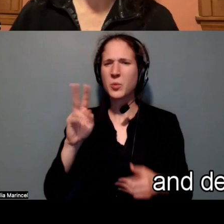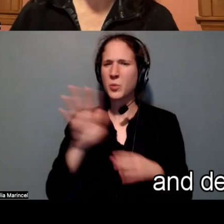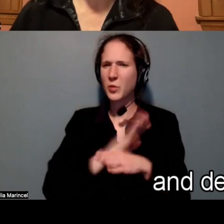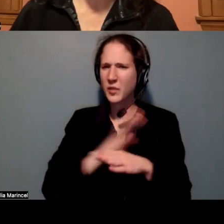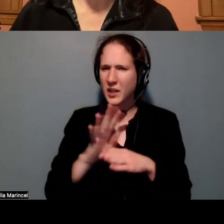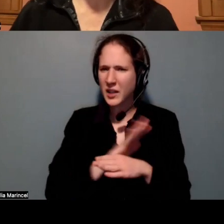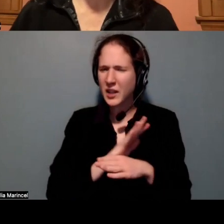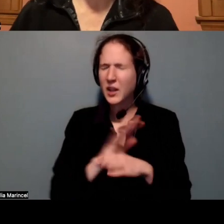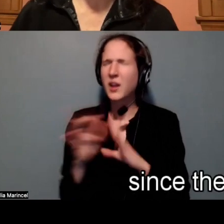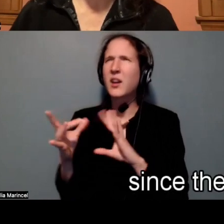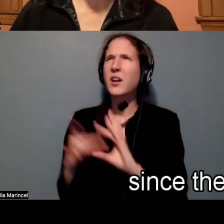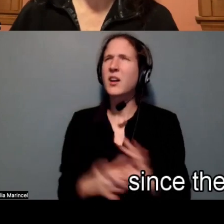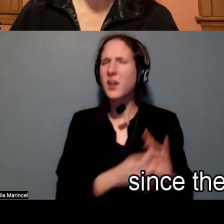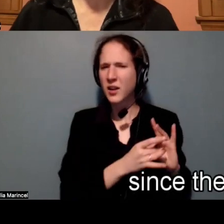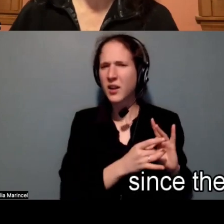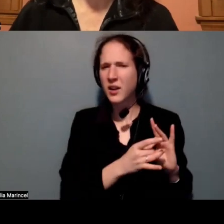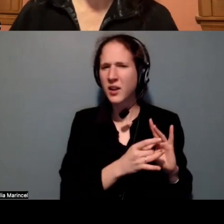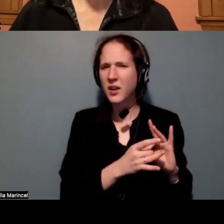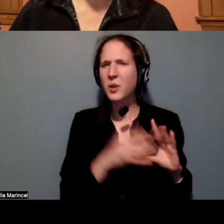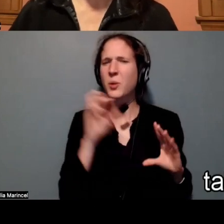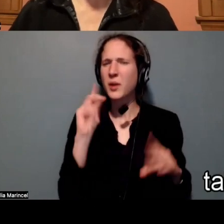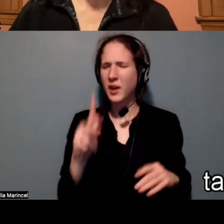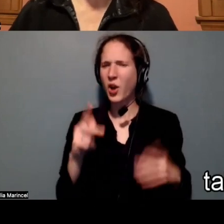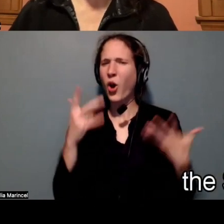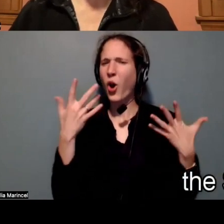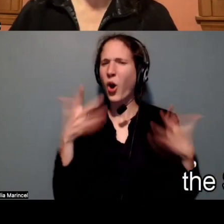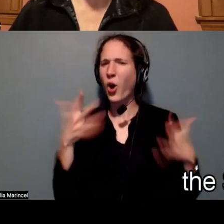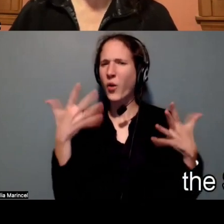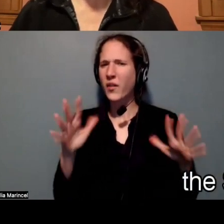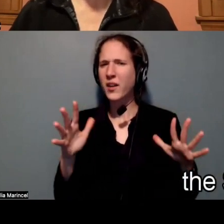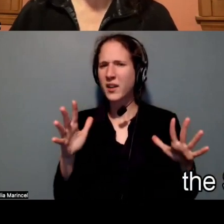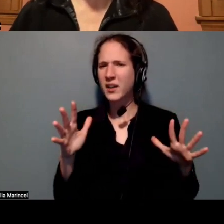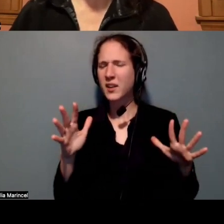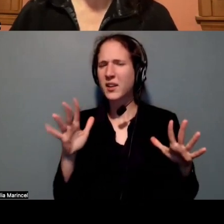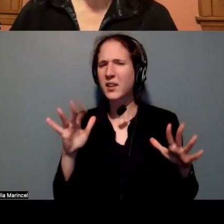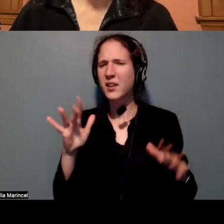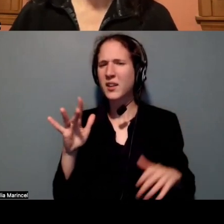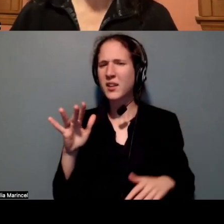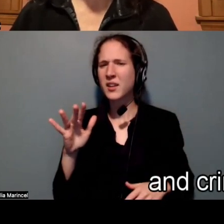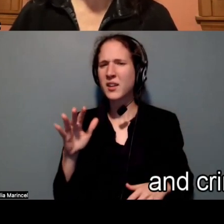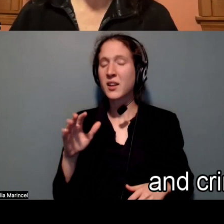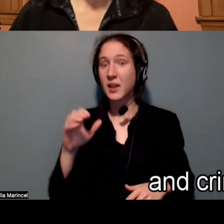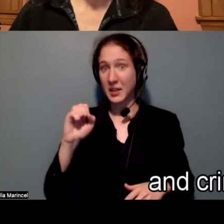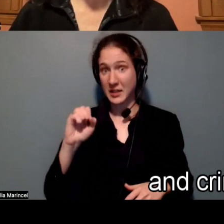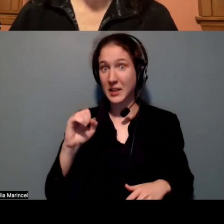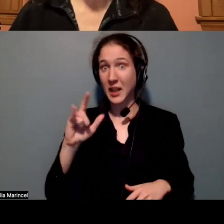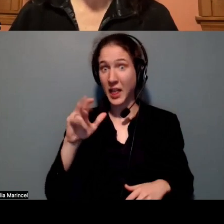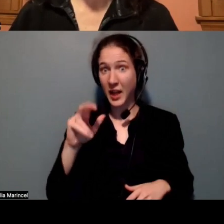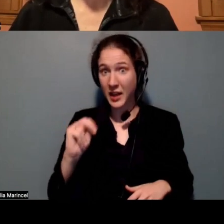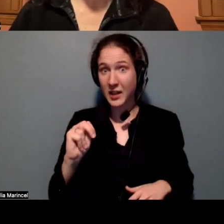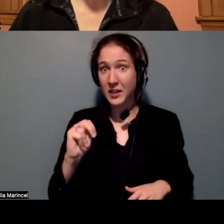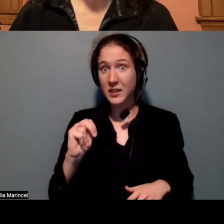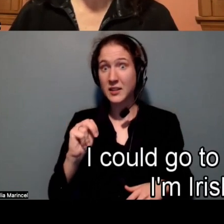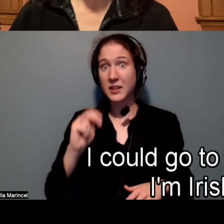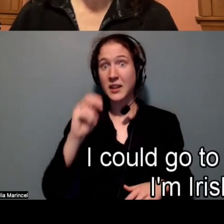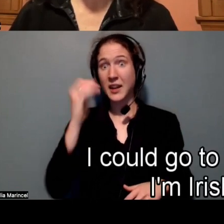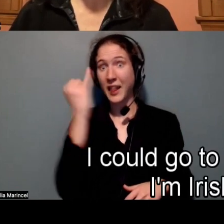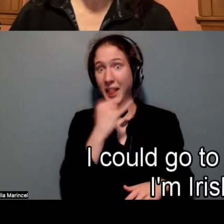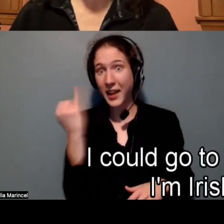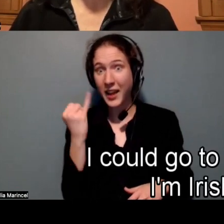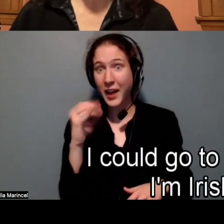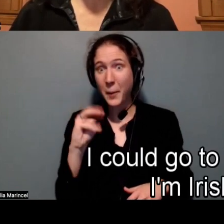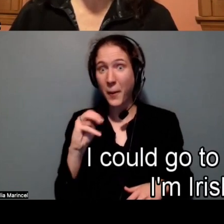decided, well, since they already had taken up the Sicilians and crime families, I could